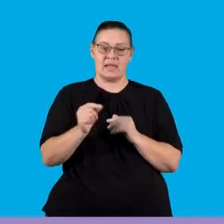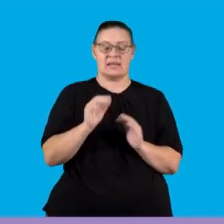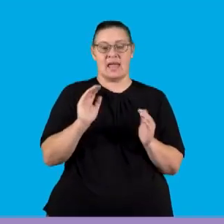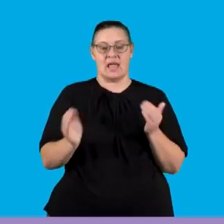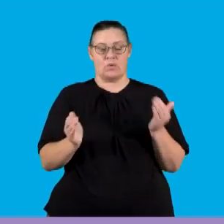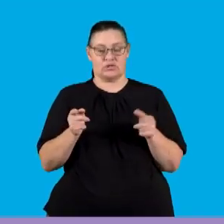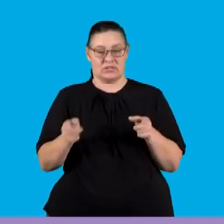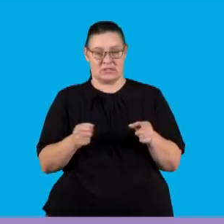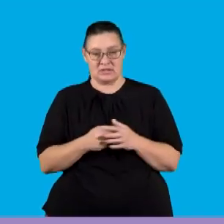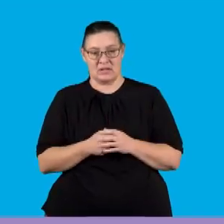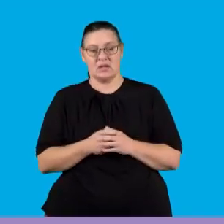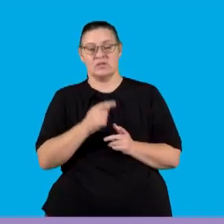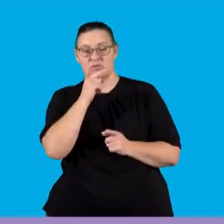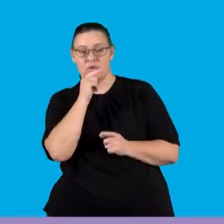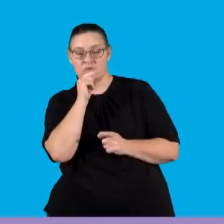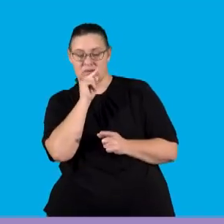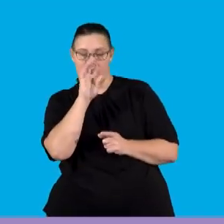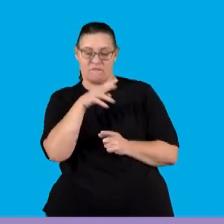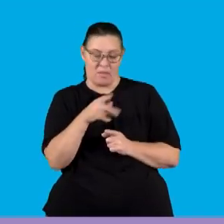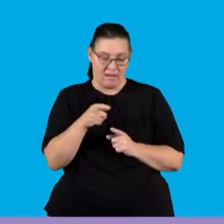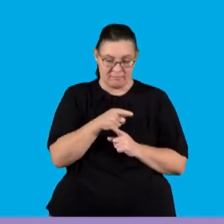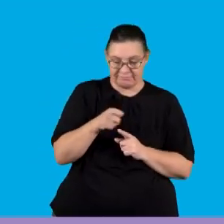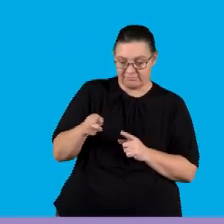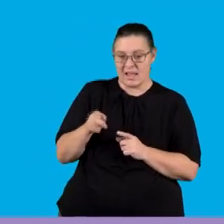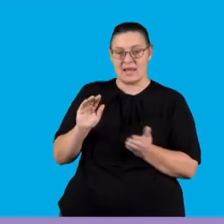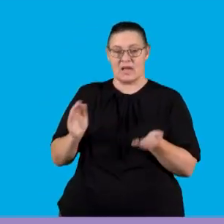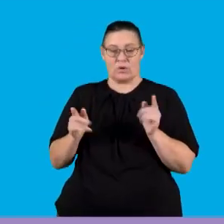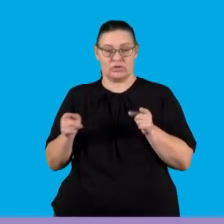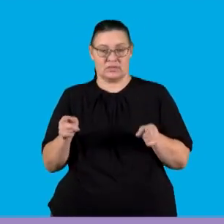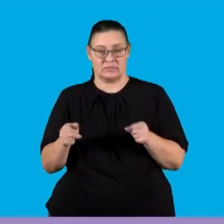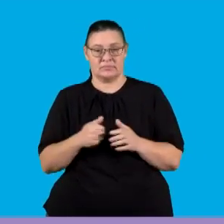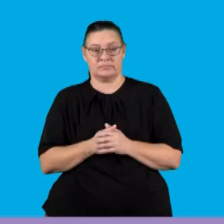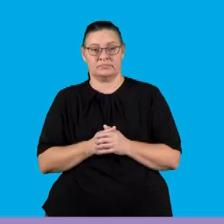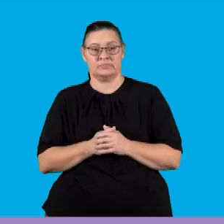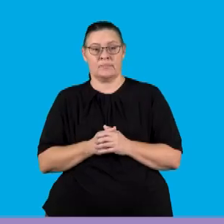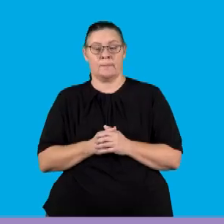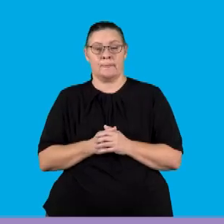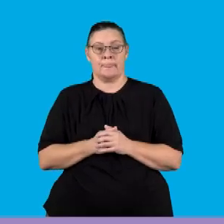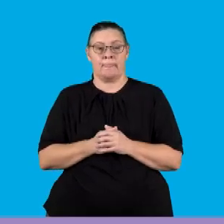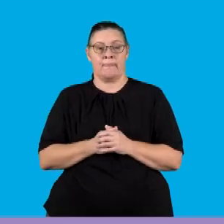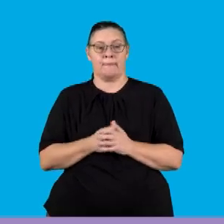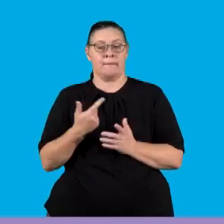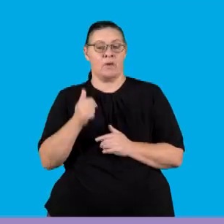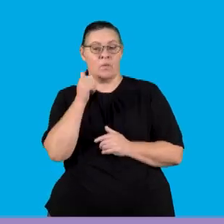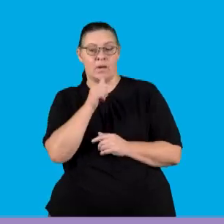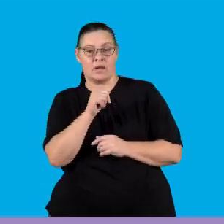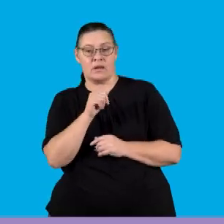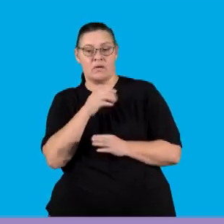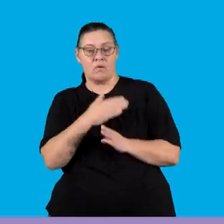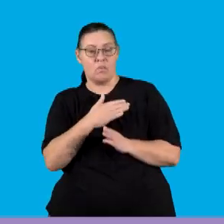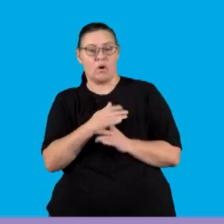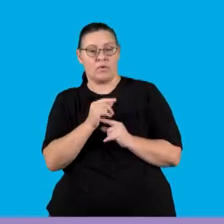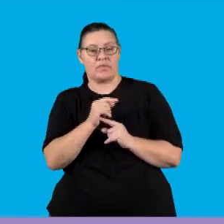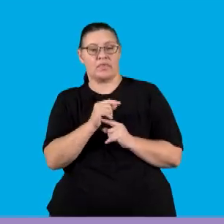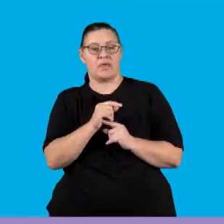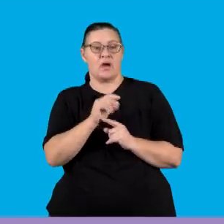and equation. So we are going to be dealing with formulae and equations. Now, when we are working